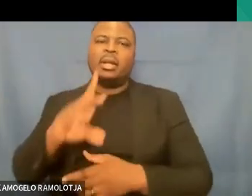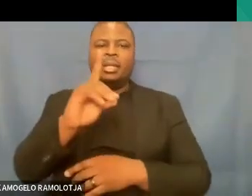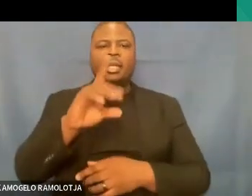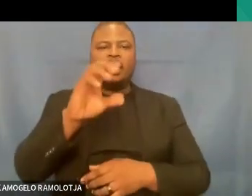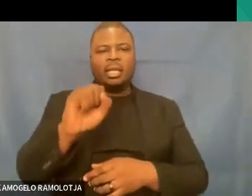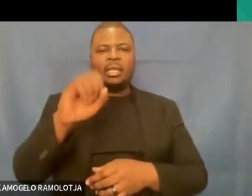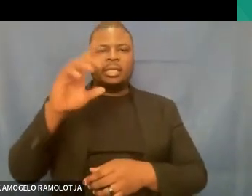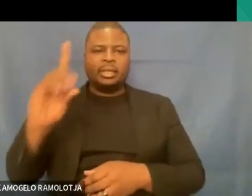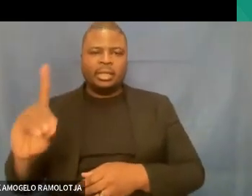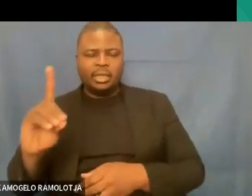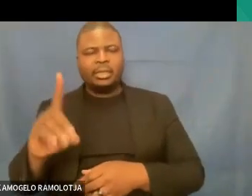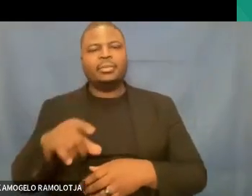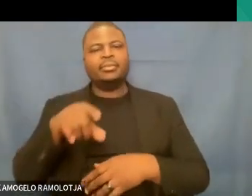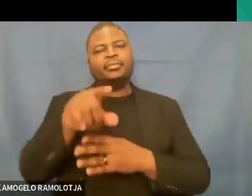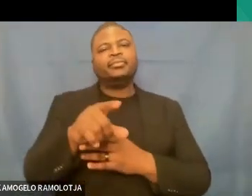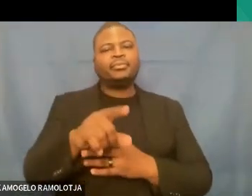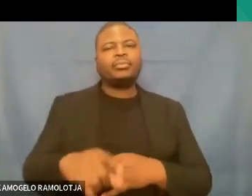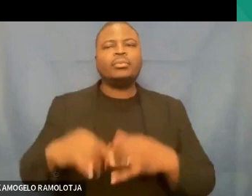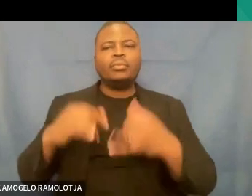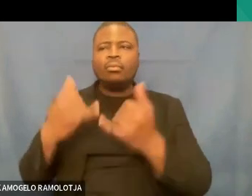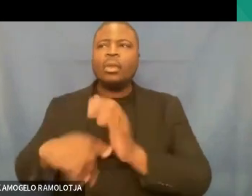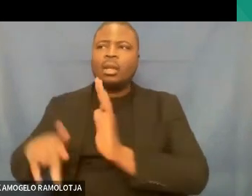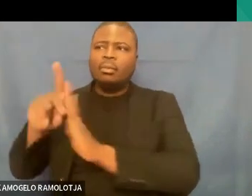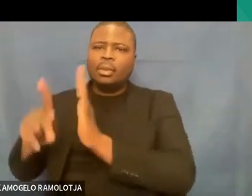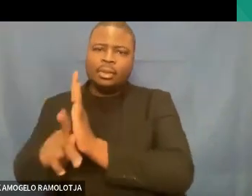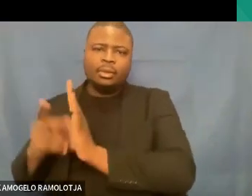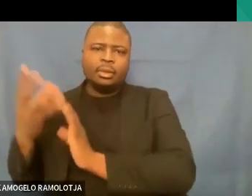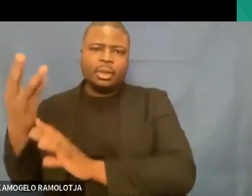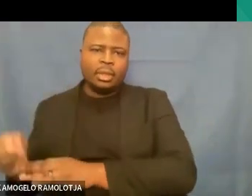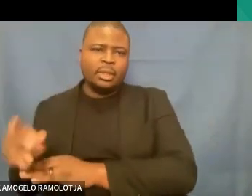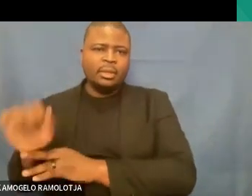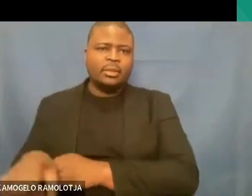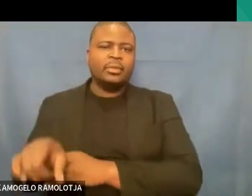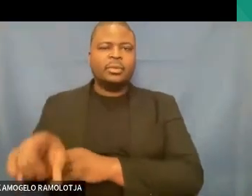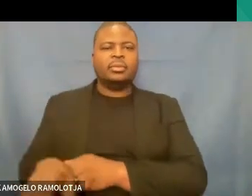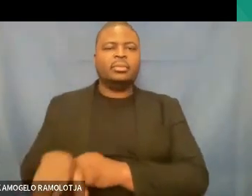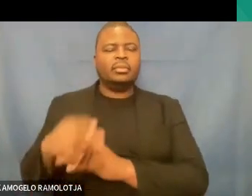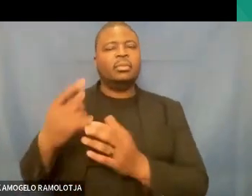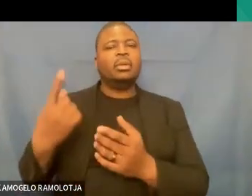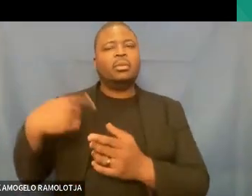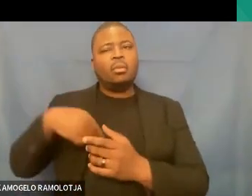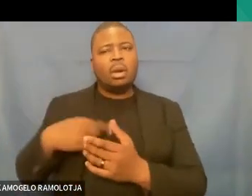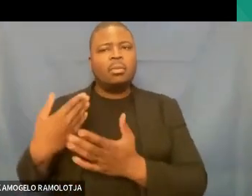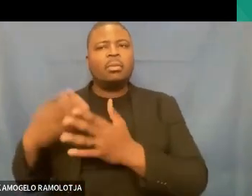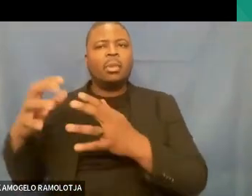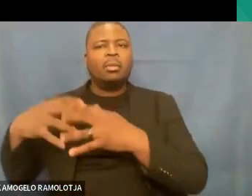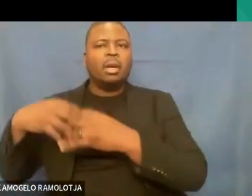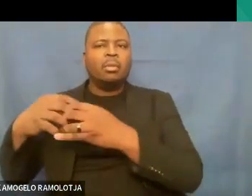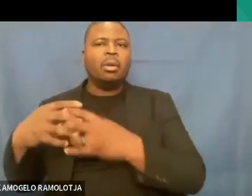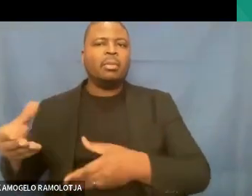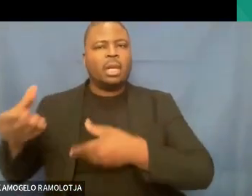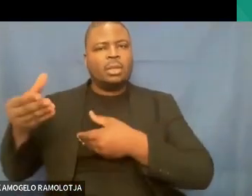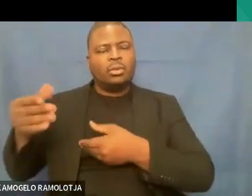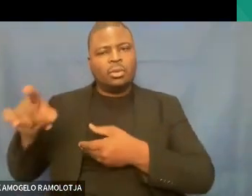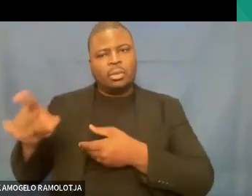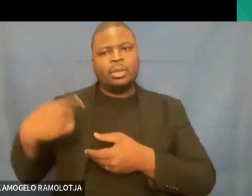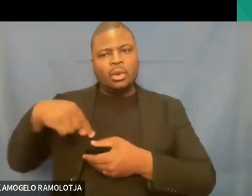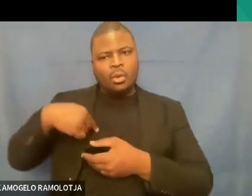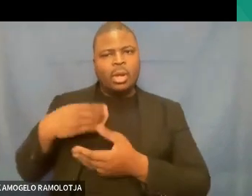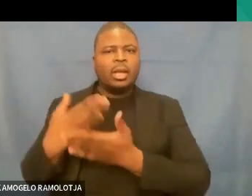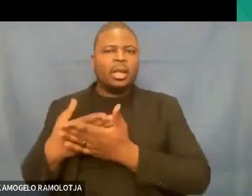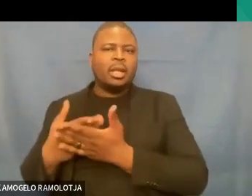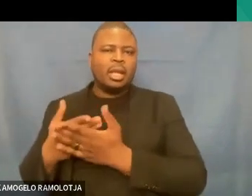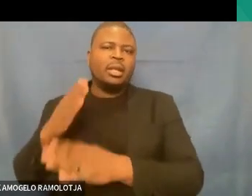leveraging on existing policies and come up with the documents that we can all work together on. And I will touch